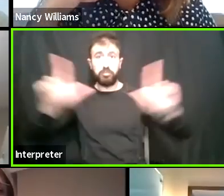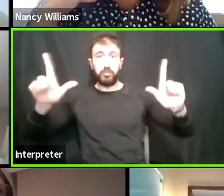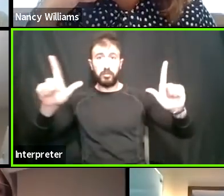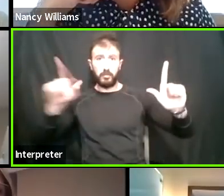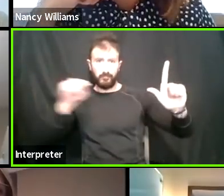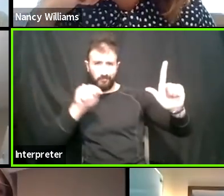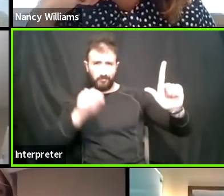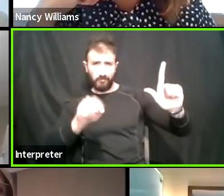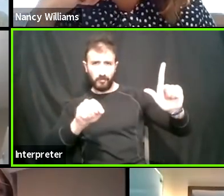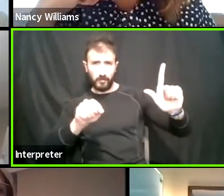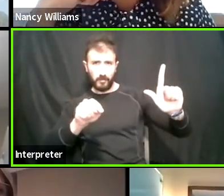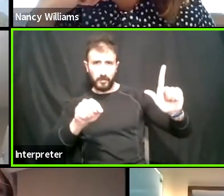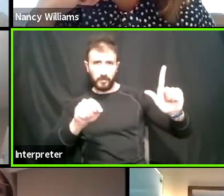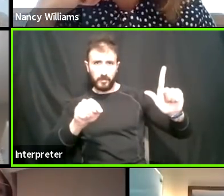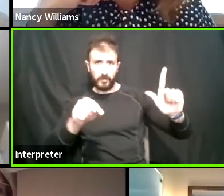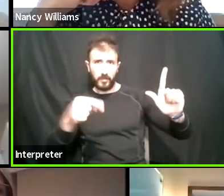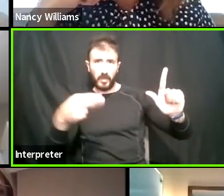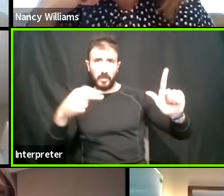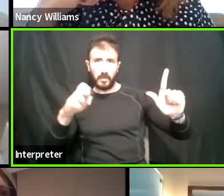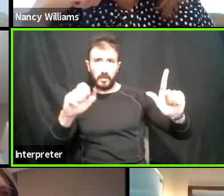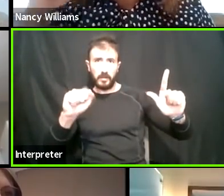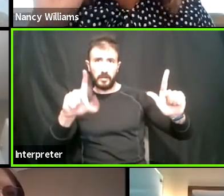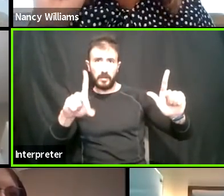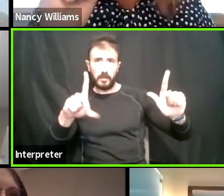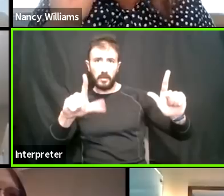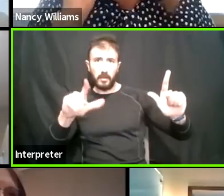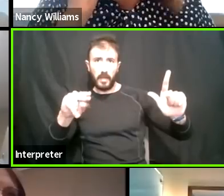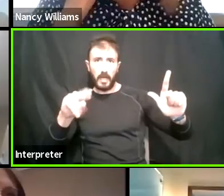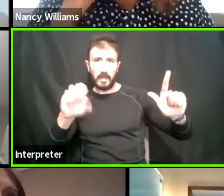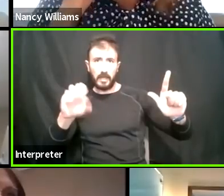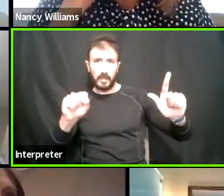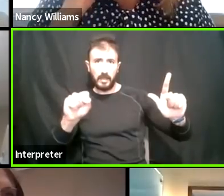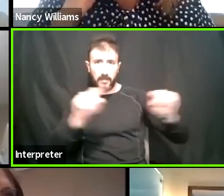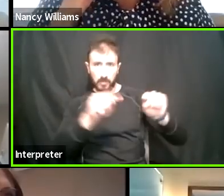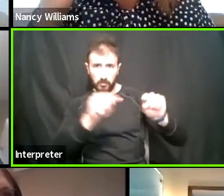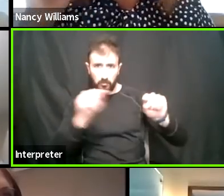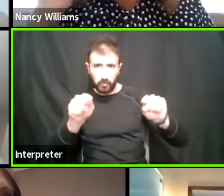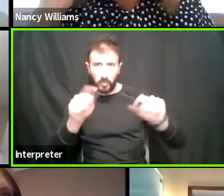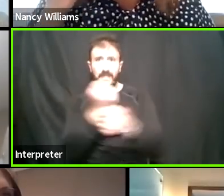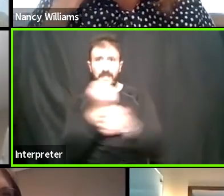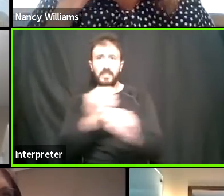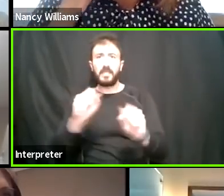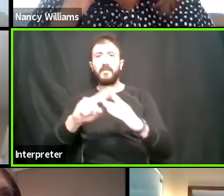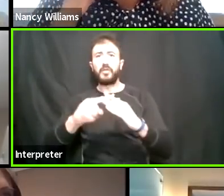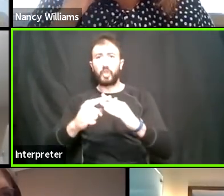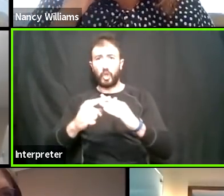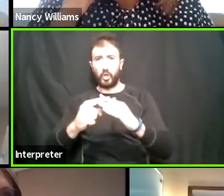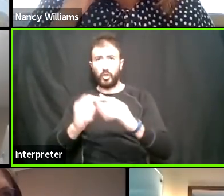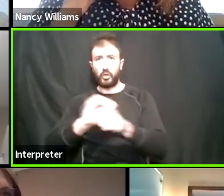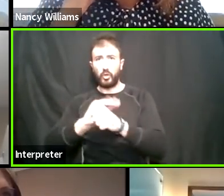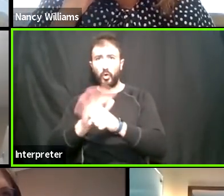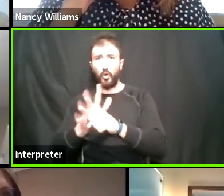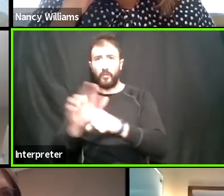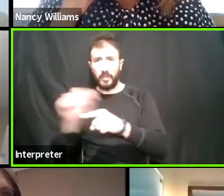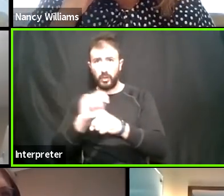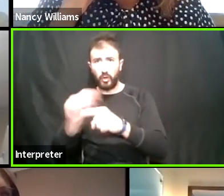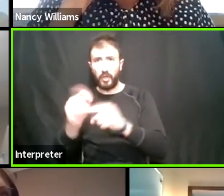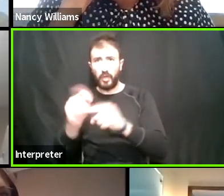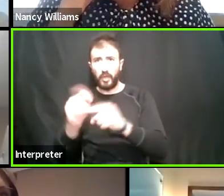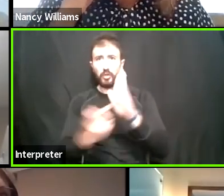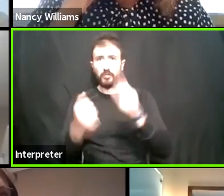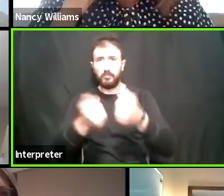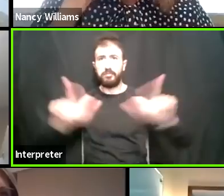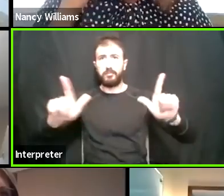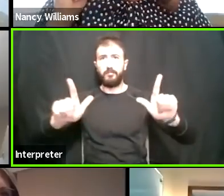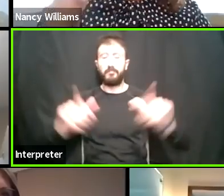see Safe Start COVID trainings. Okay. And you just have to click it, and it takes you right in. Very good.